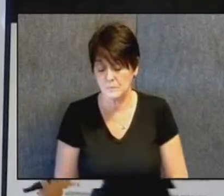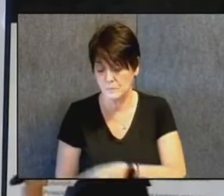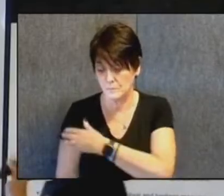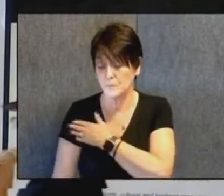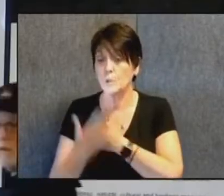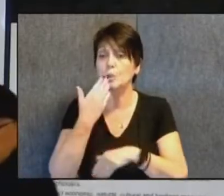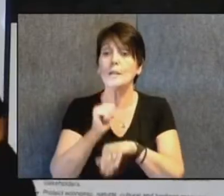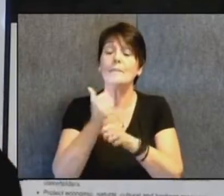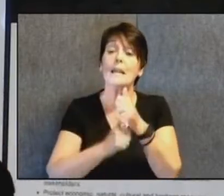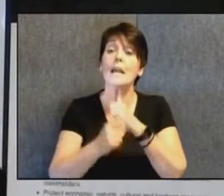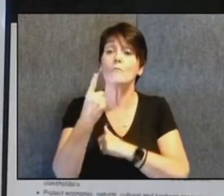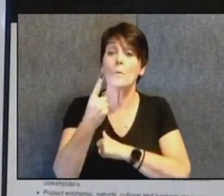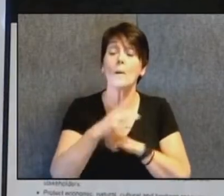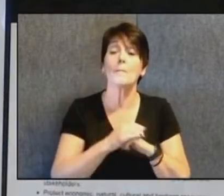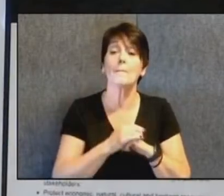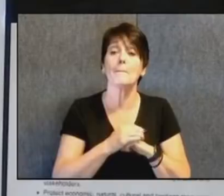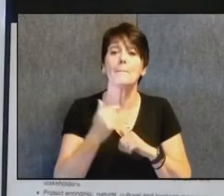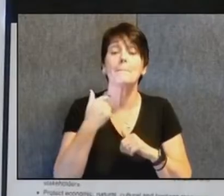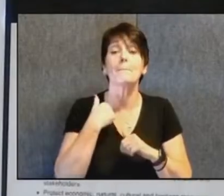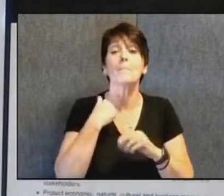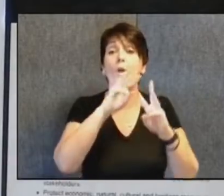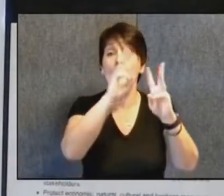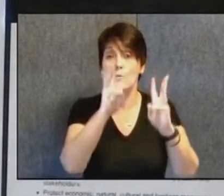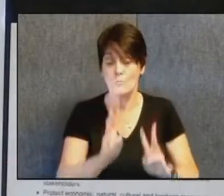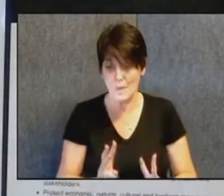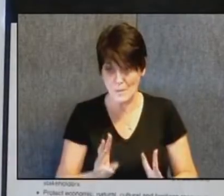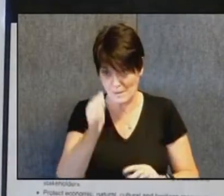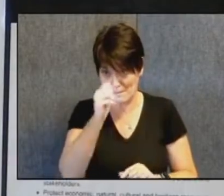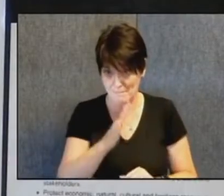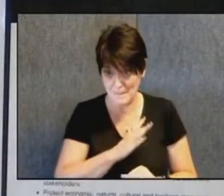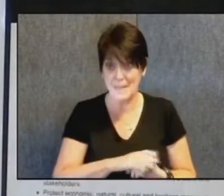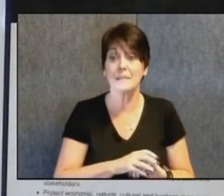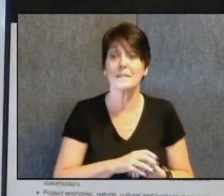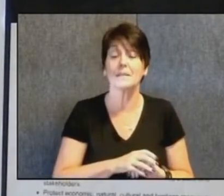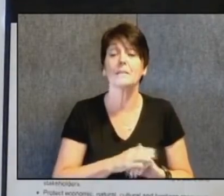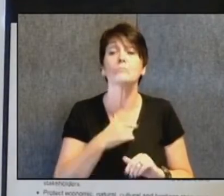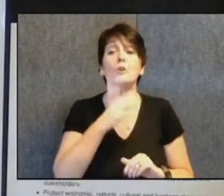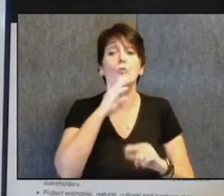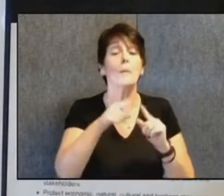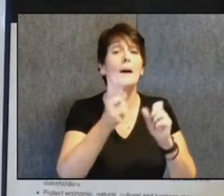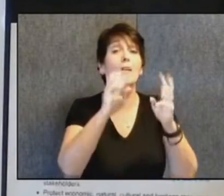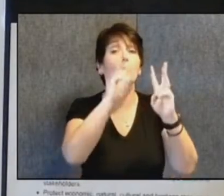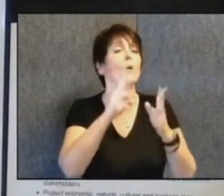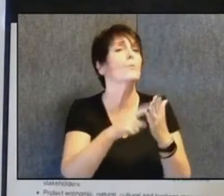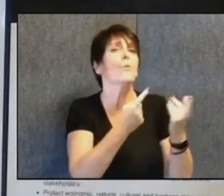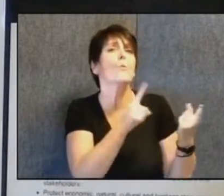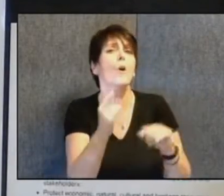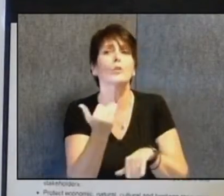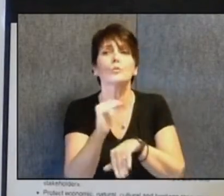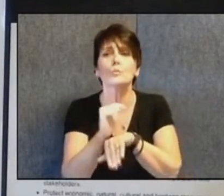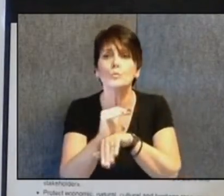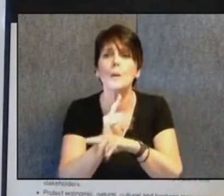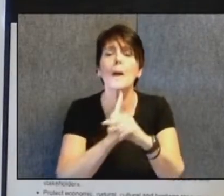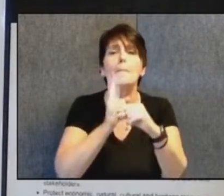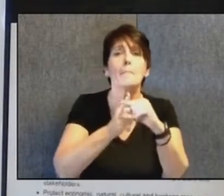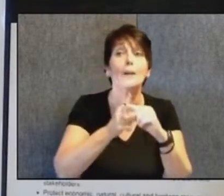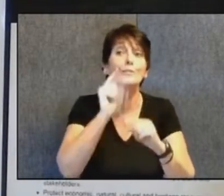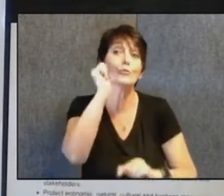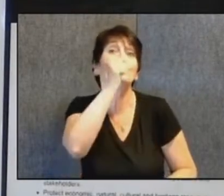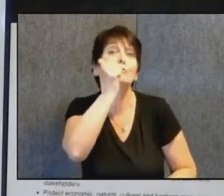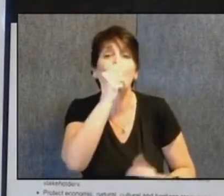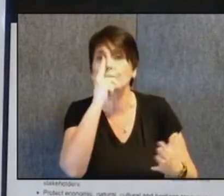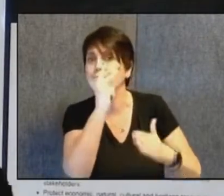Good evening, everybody. Incident meteorologist Jim Dudley. I'm going to talk about the weather, what we got going on tonight, and also for